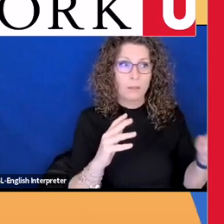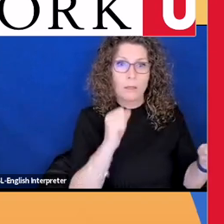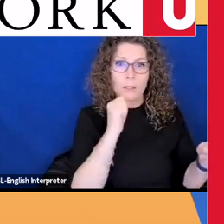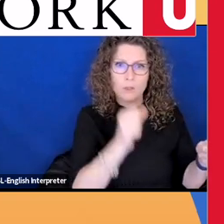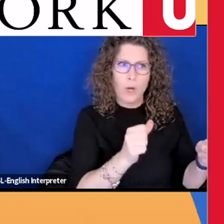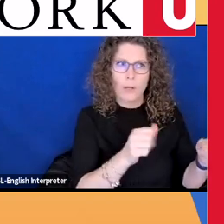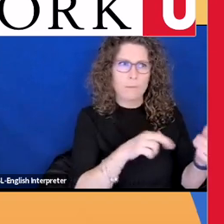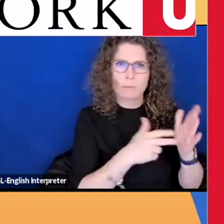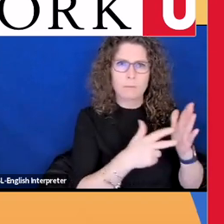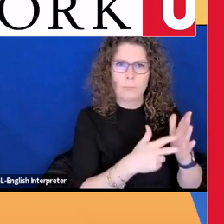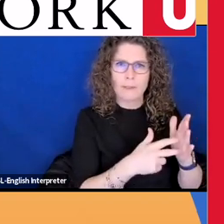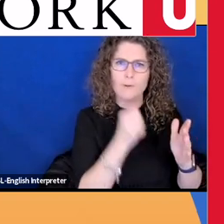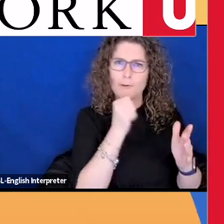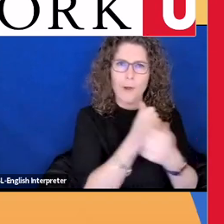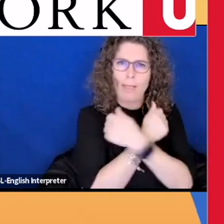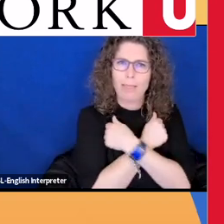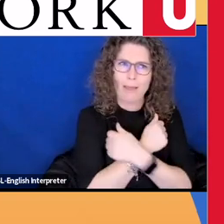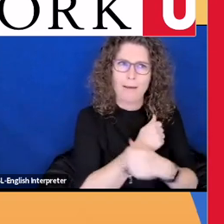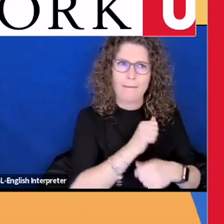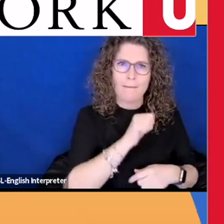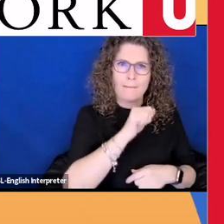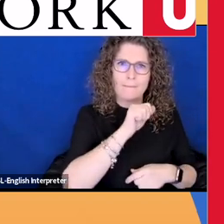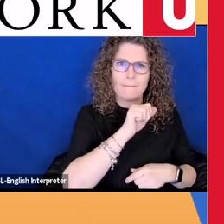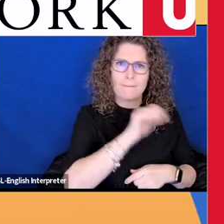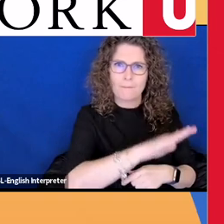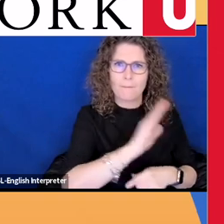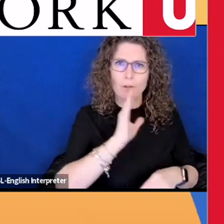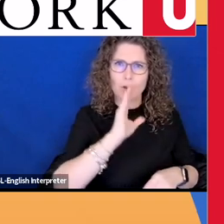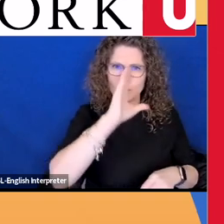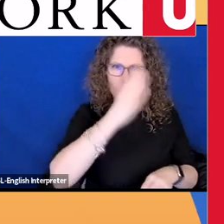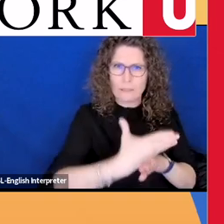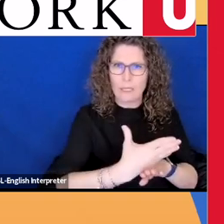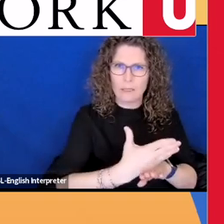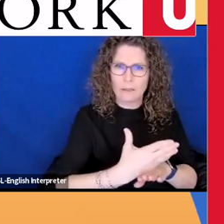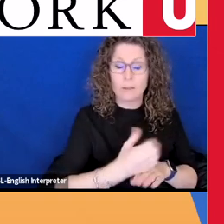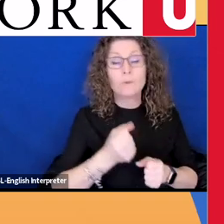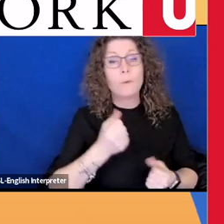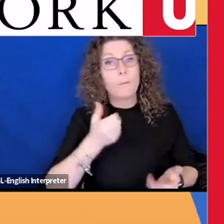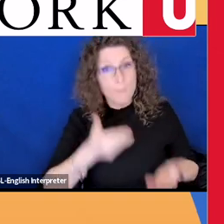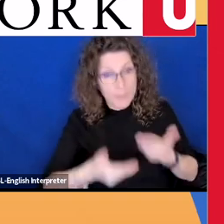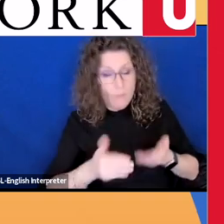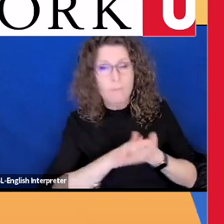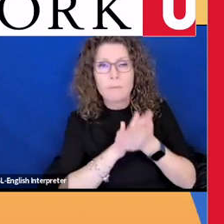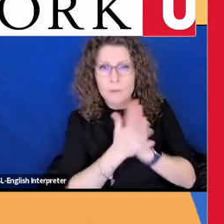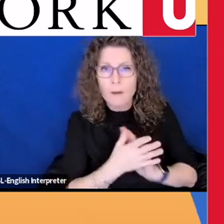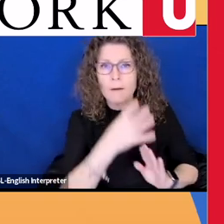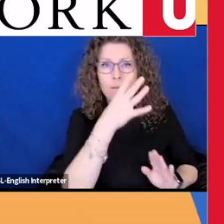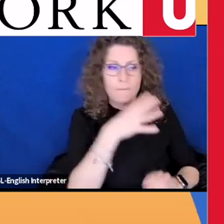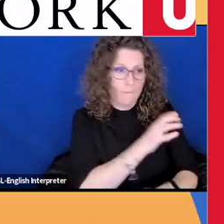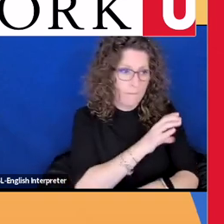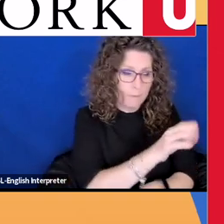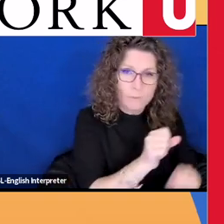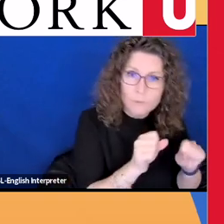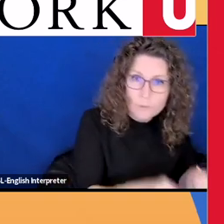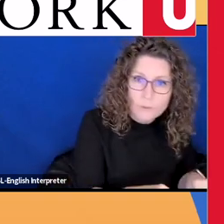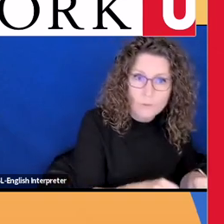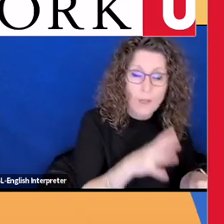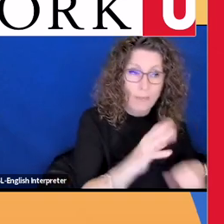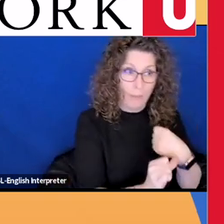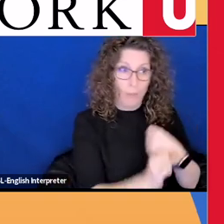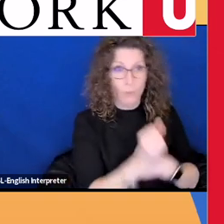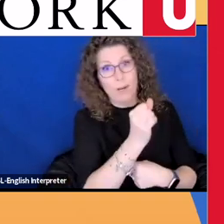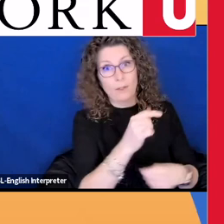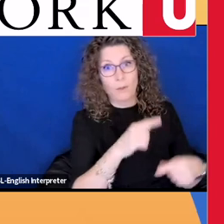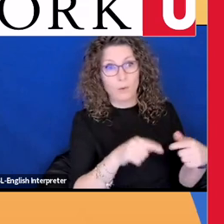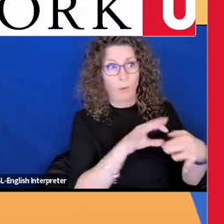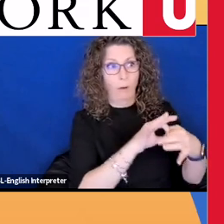him? He could perhaps be a feminist. The threat of the loss of the loved object is indeed